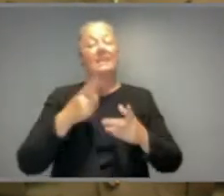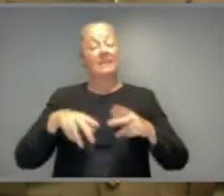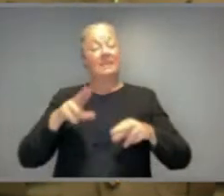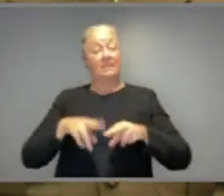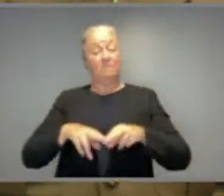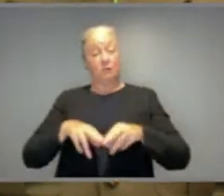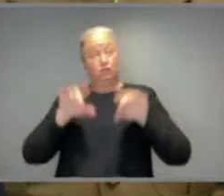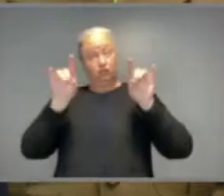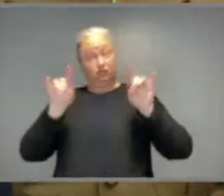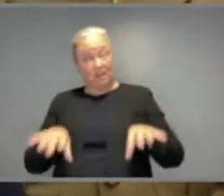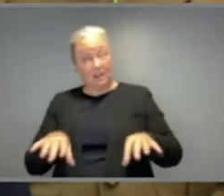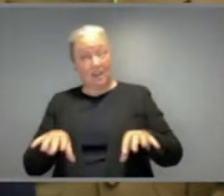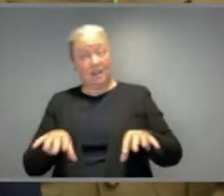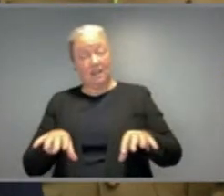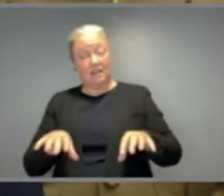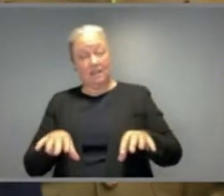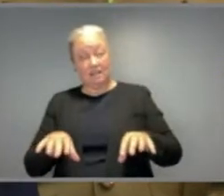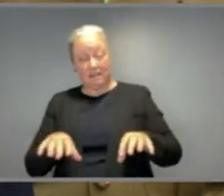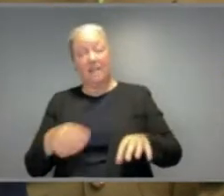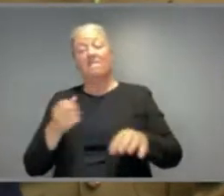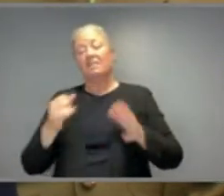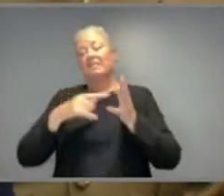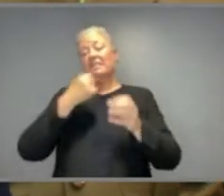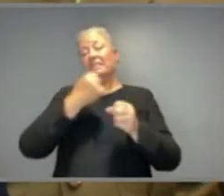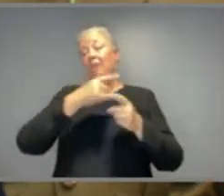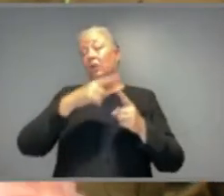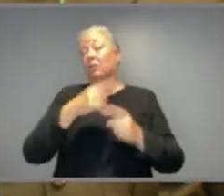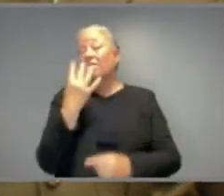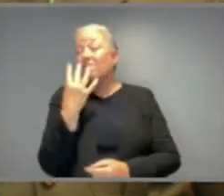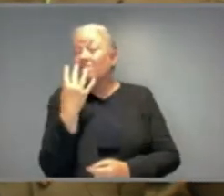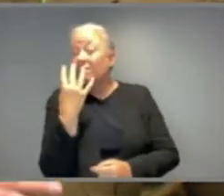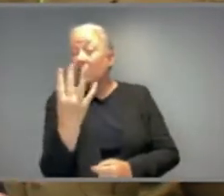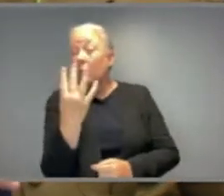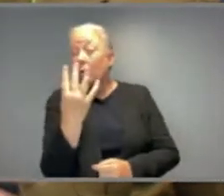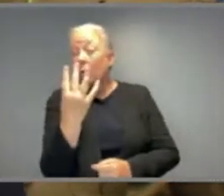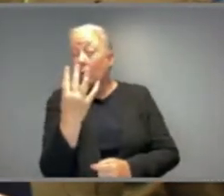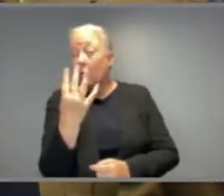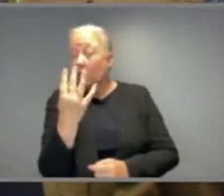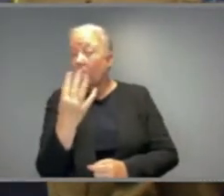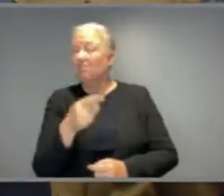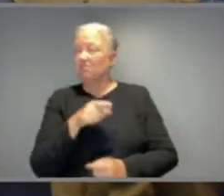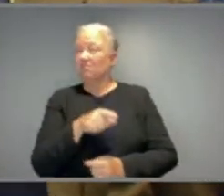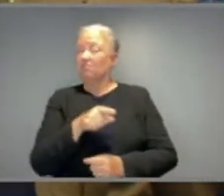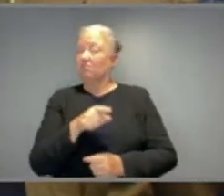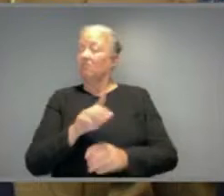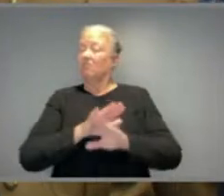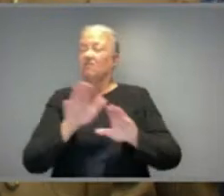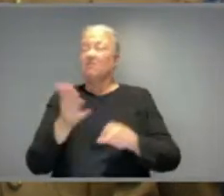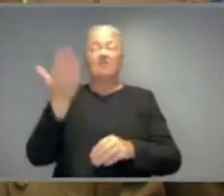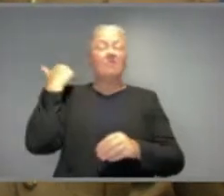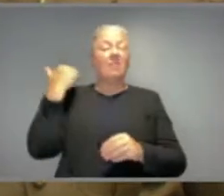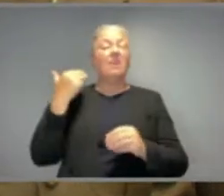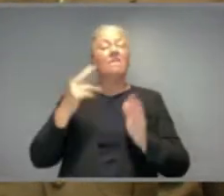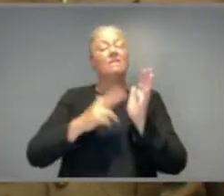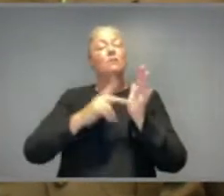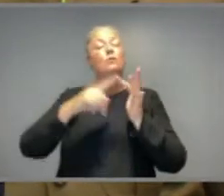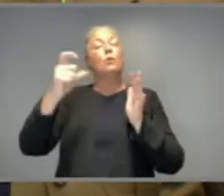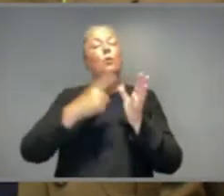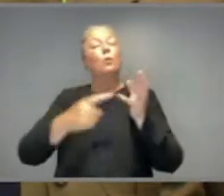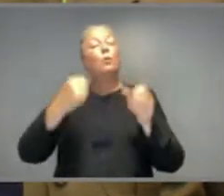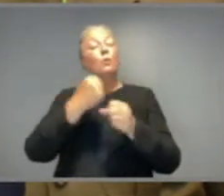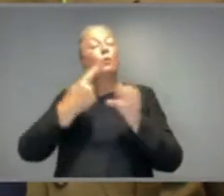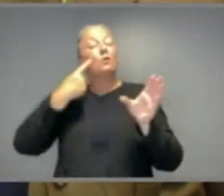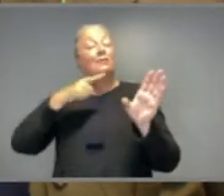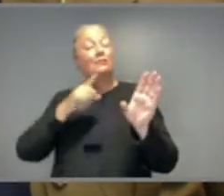nationwide stage 4 restrictions, as we saw in Victoria in August of last year, the cost